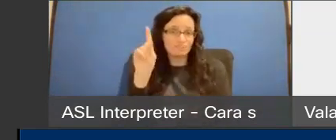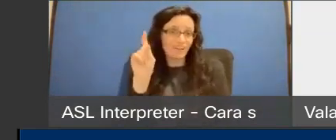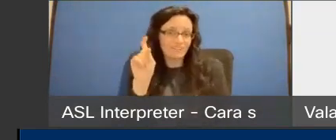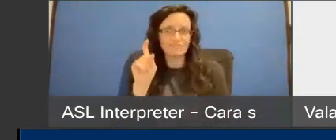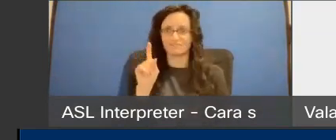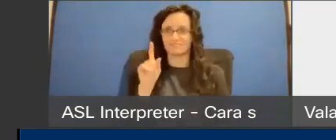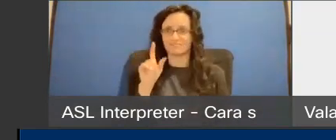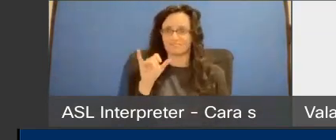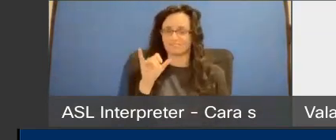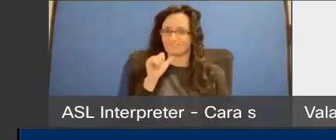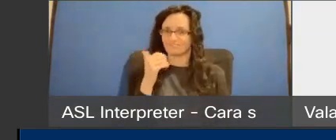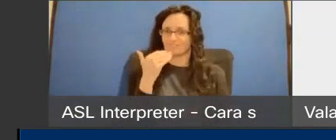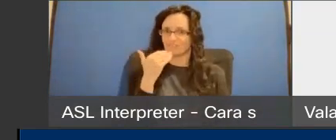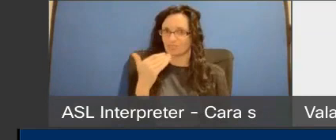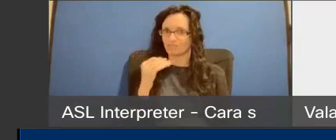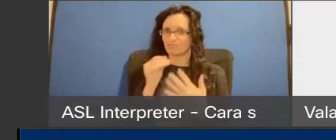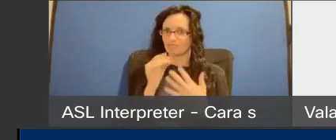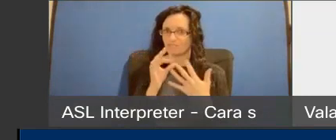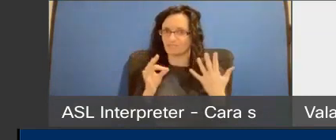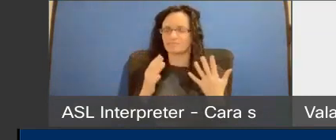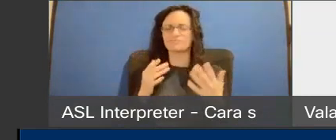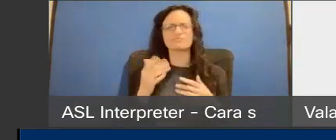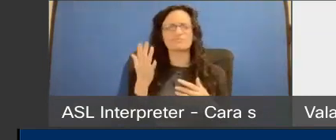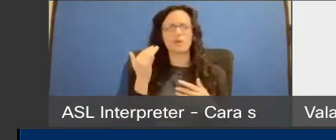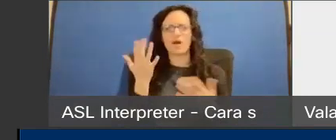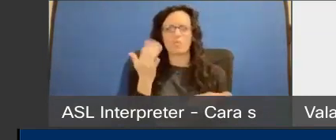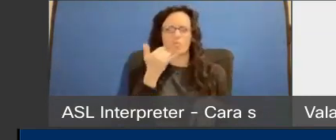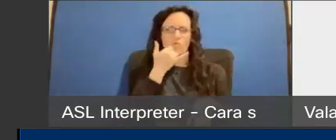good question to ask? What's wrong with that question?